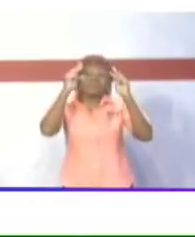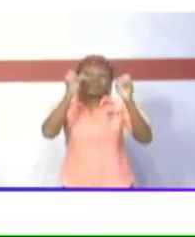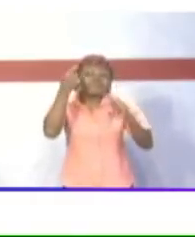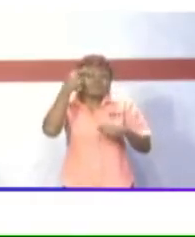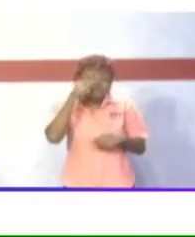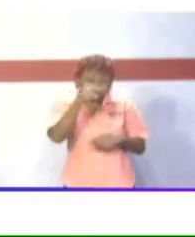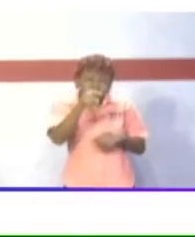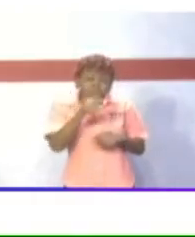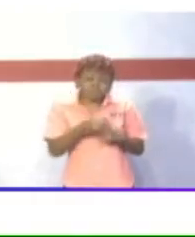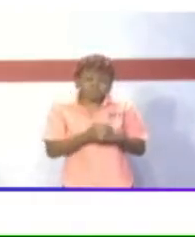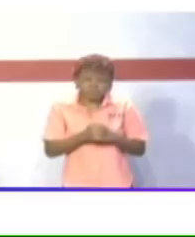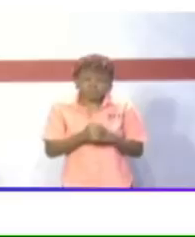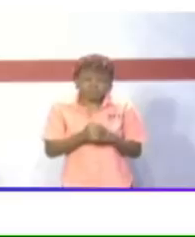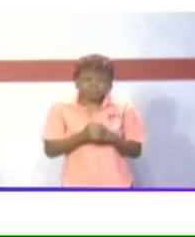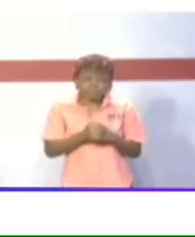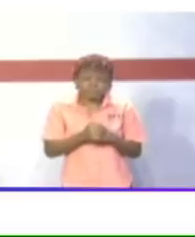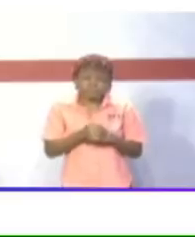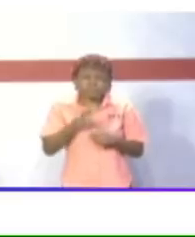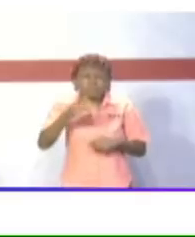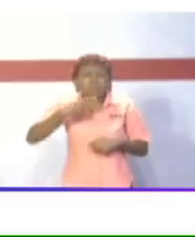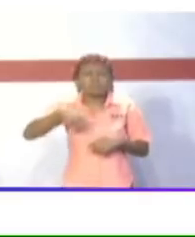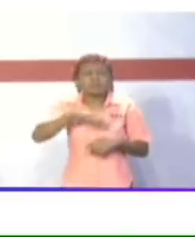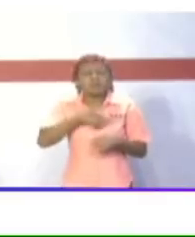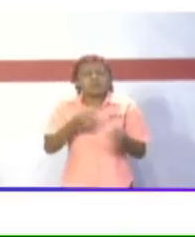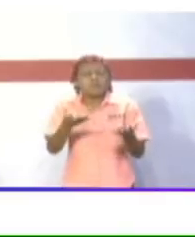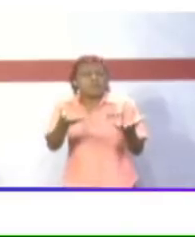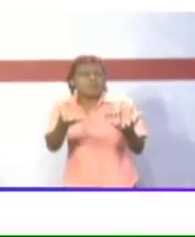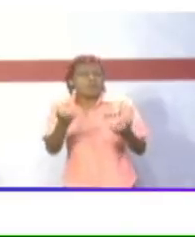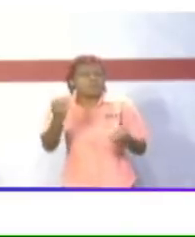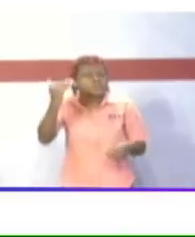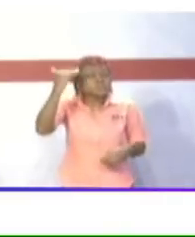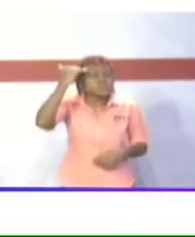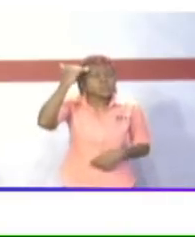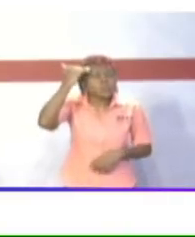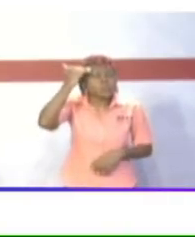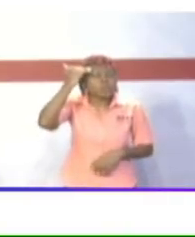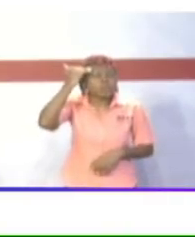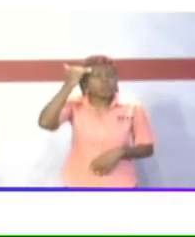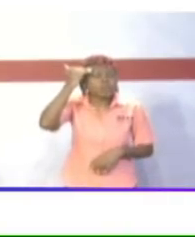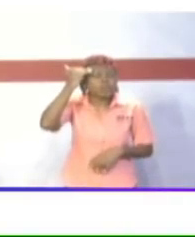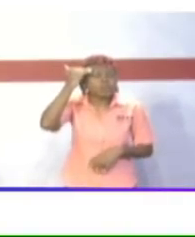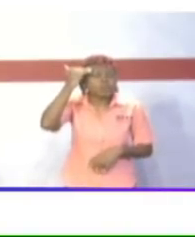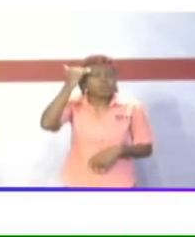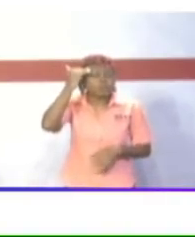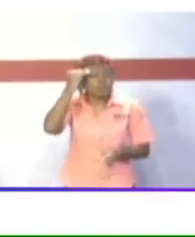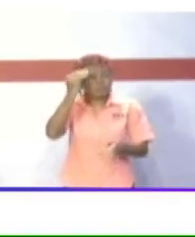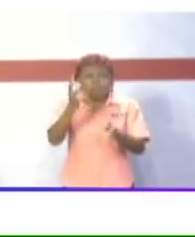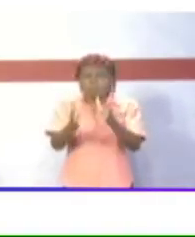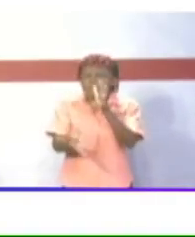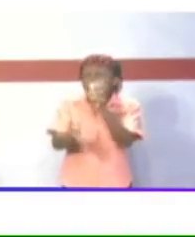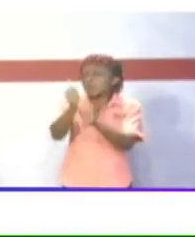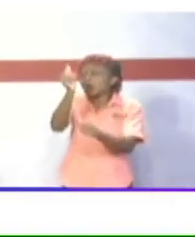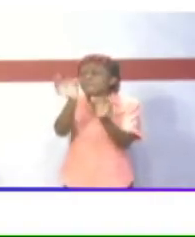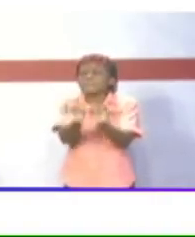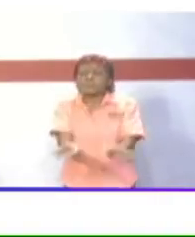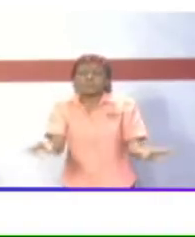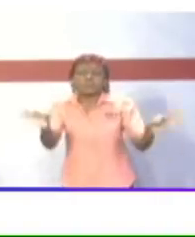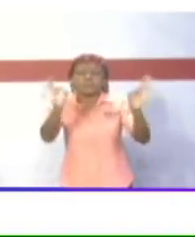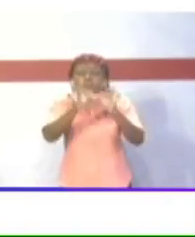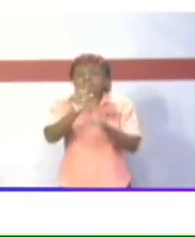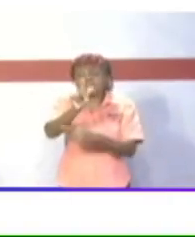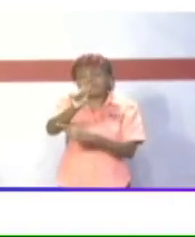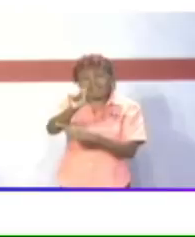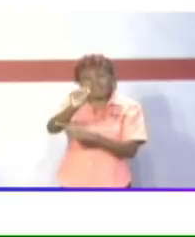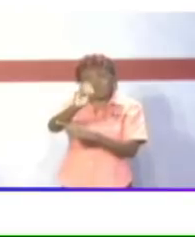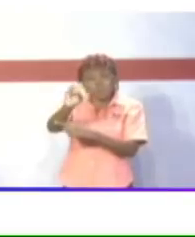we have an appreciation of what is just one of the most important tools to creating an ICU bed, which would be the